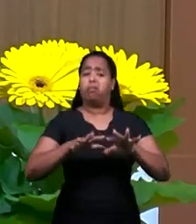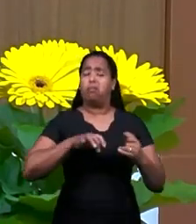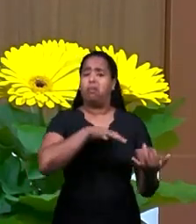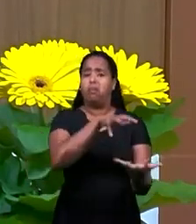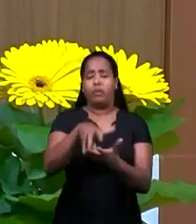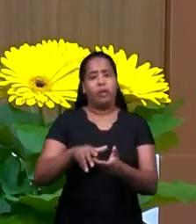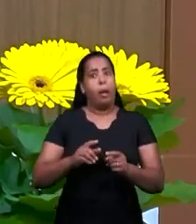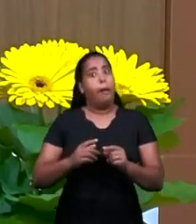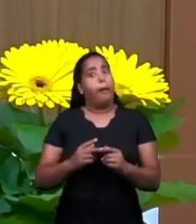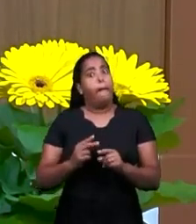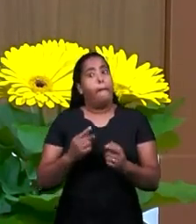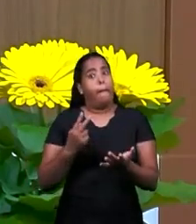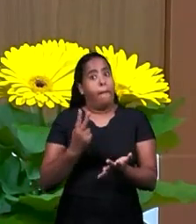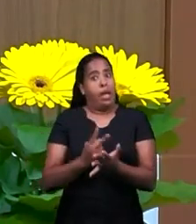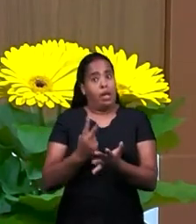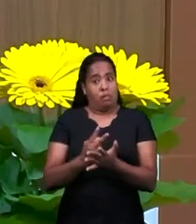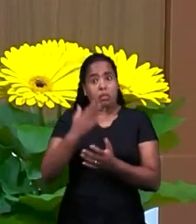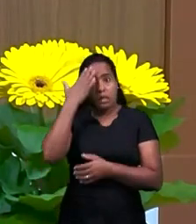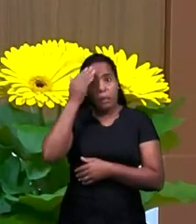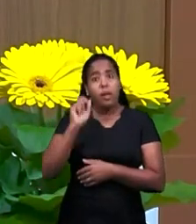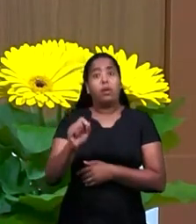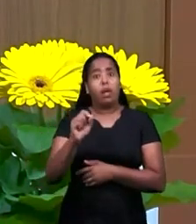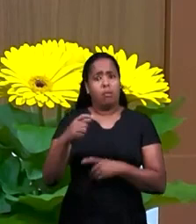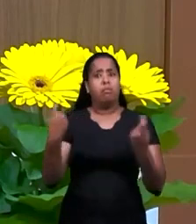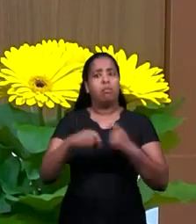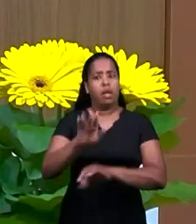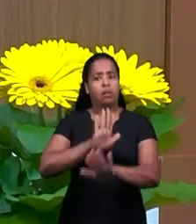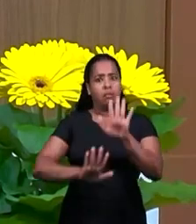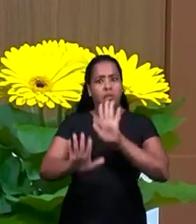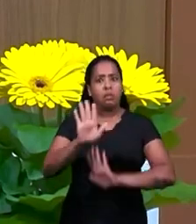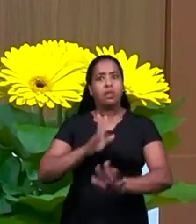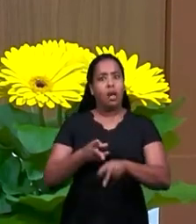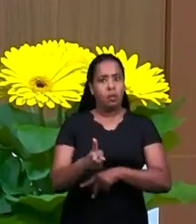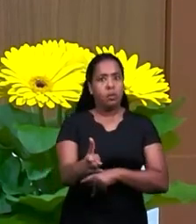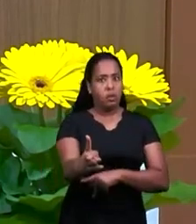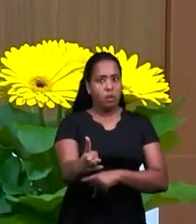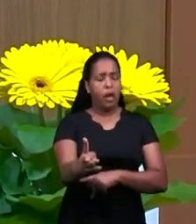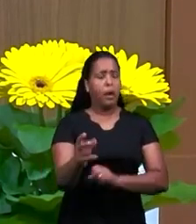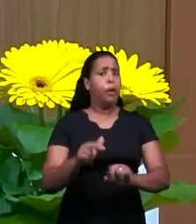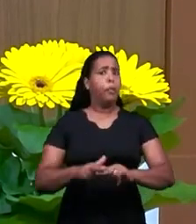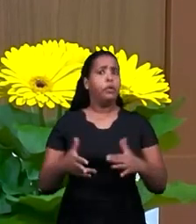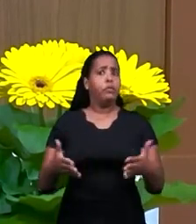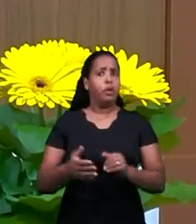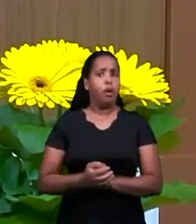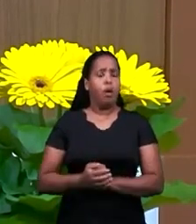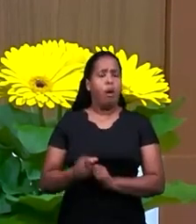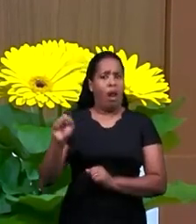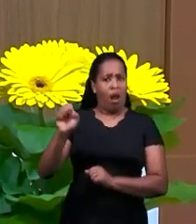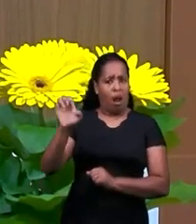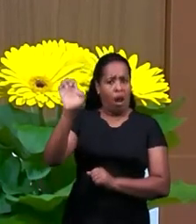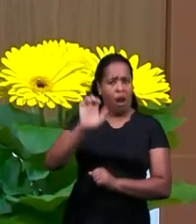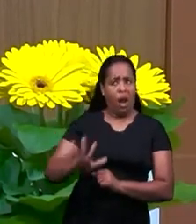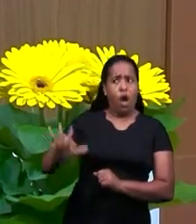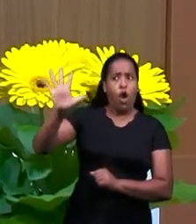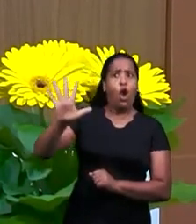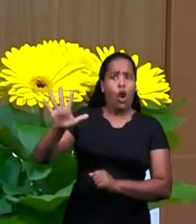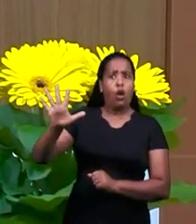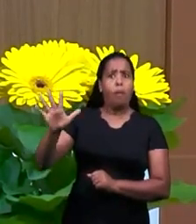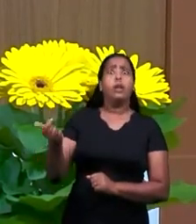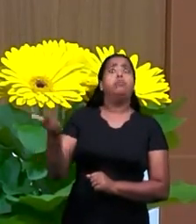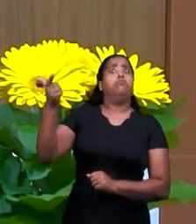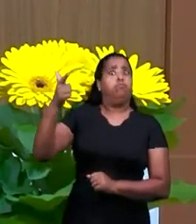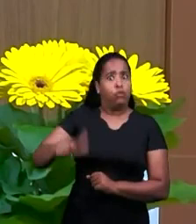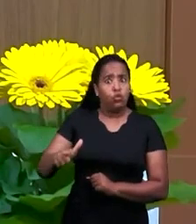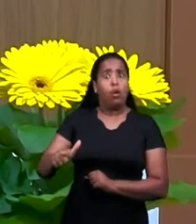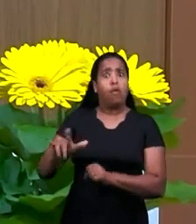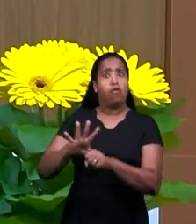world, although we know that we cannot lower the guard. Do not be careless, because Europe is having a second wave and